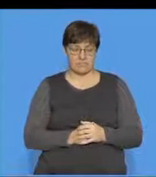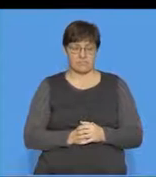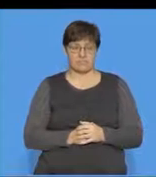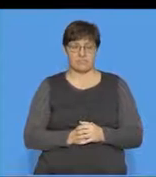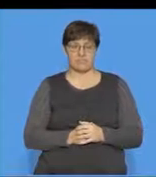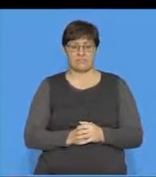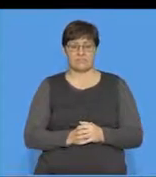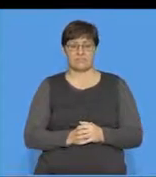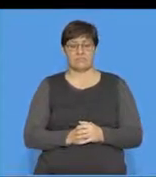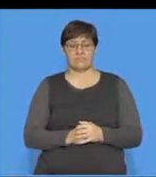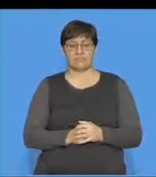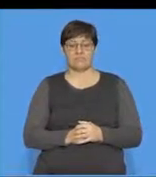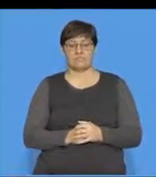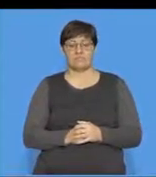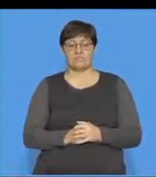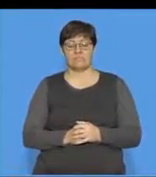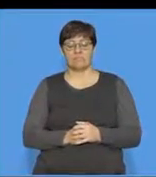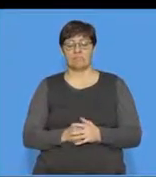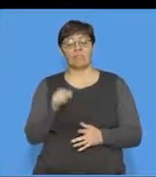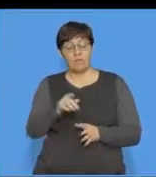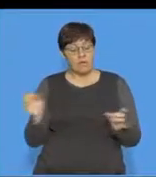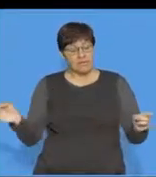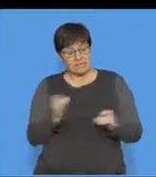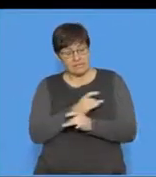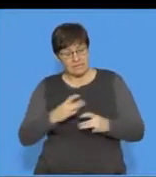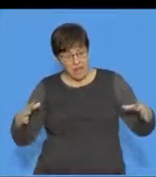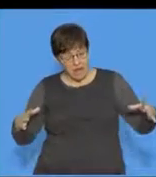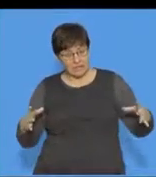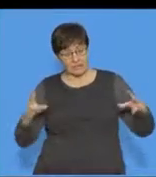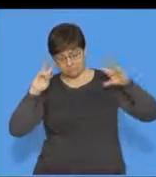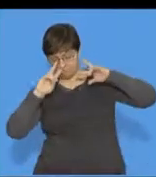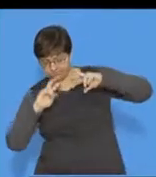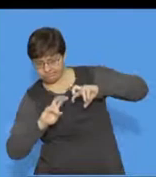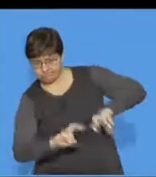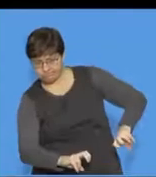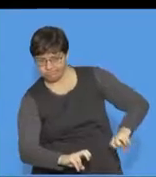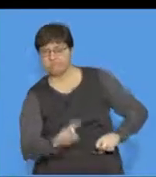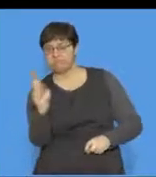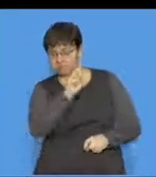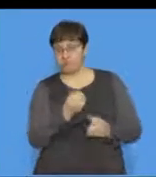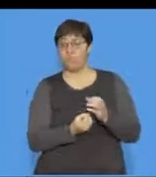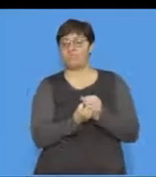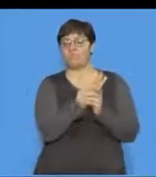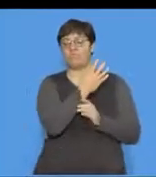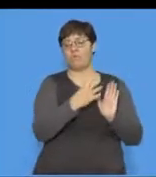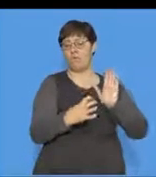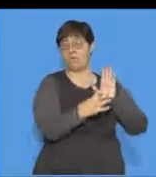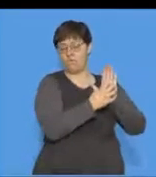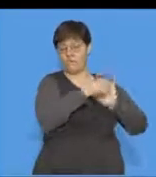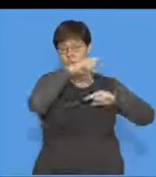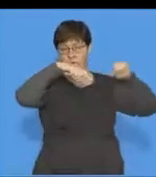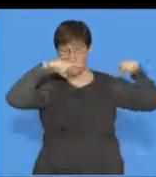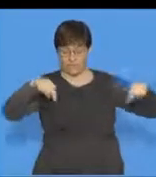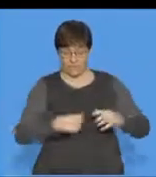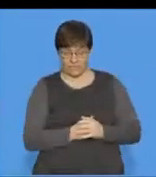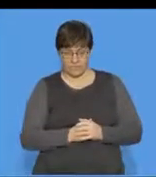So we're going to begin our exploration looking at the growth curves. We know that populations